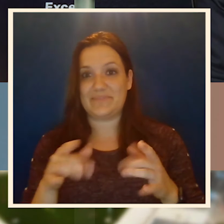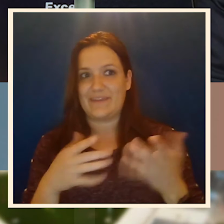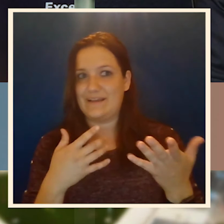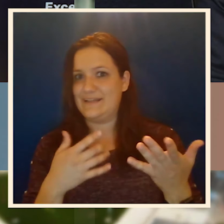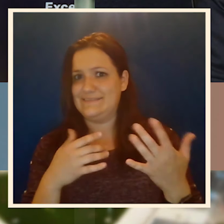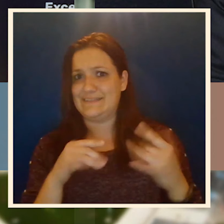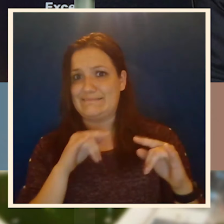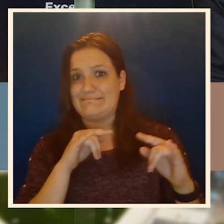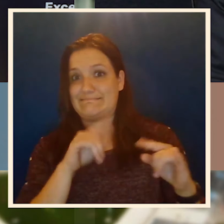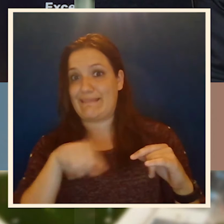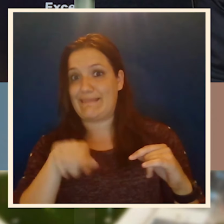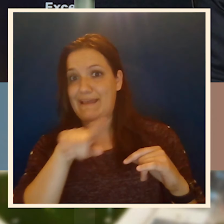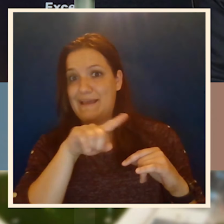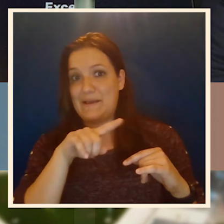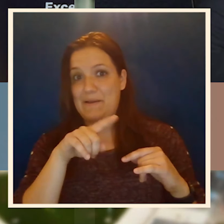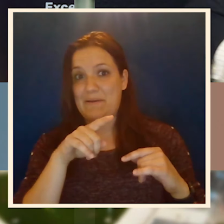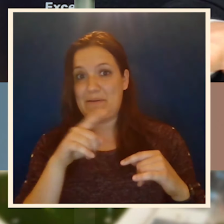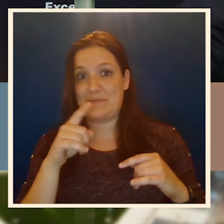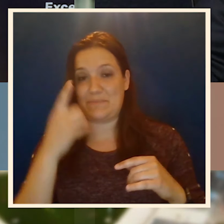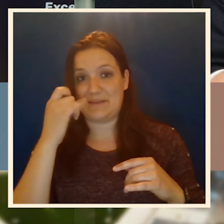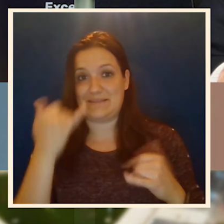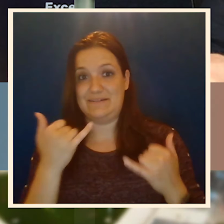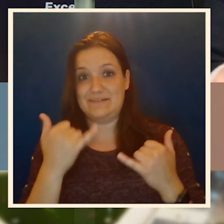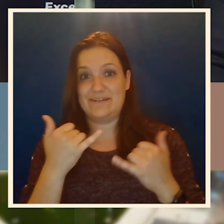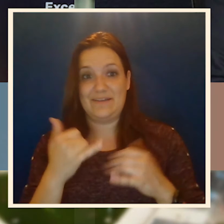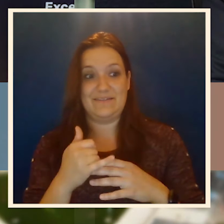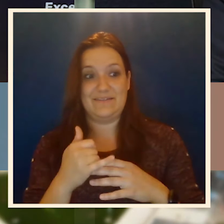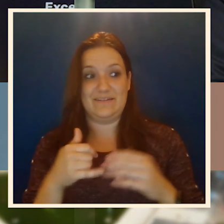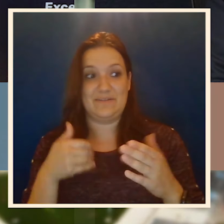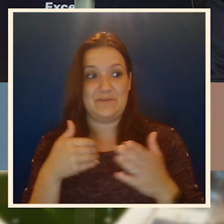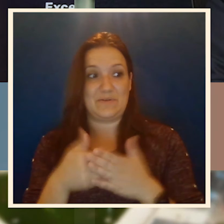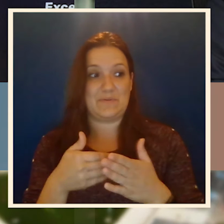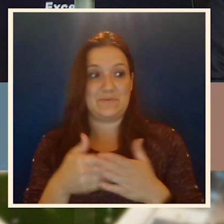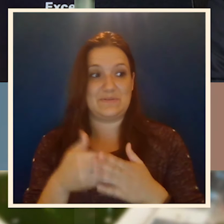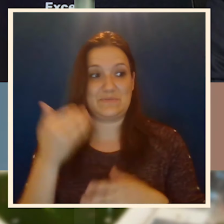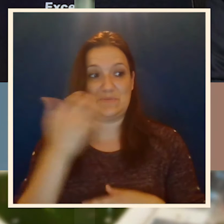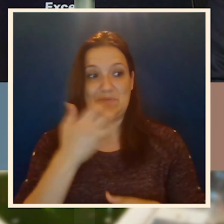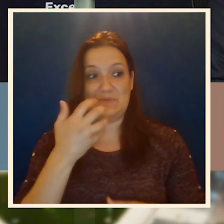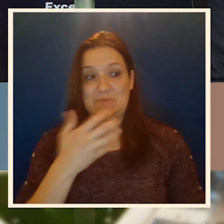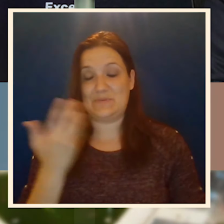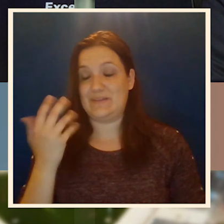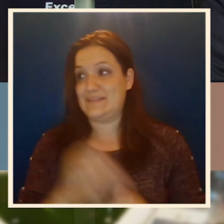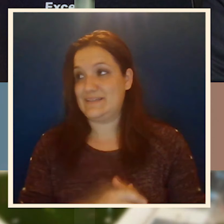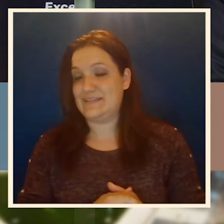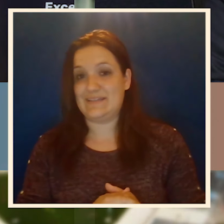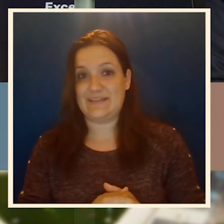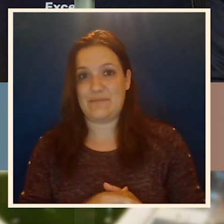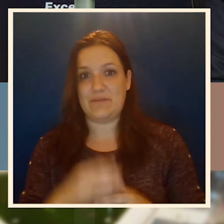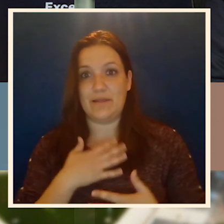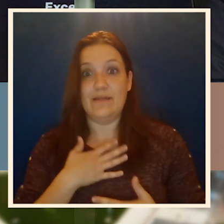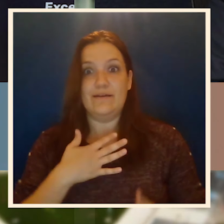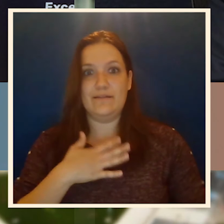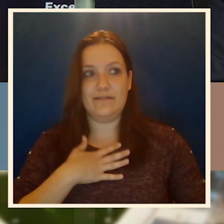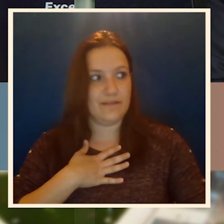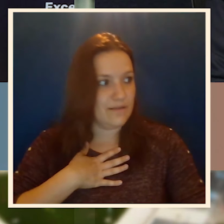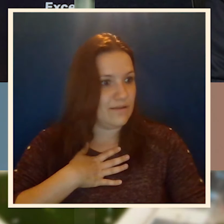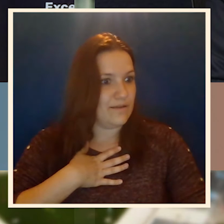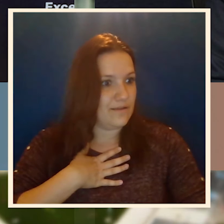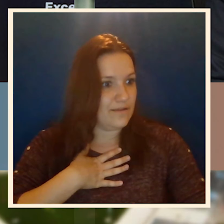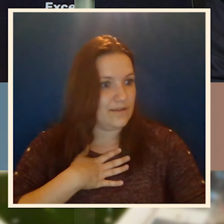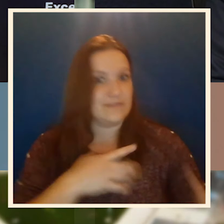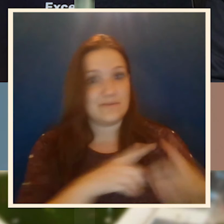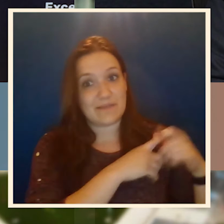in with 1 minute mm-hmm. to spare. And mm-hmm. I do torture the production crew here because we're a little nervous. Today was probably the closest I've